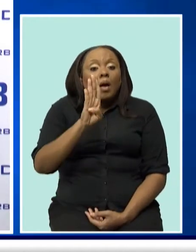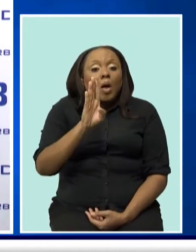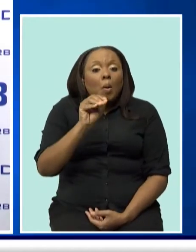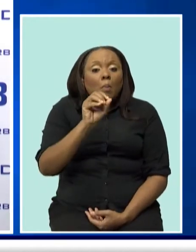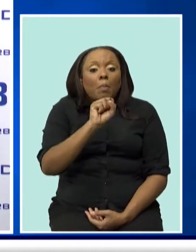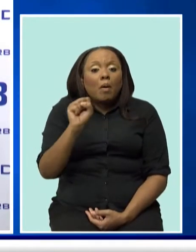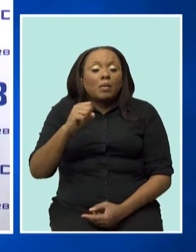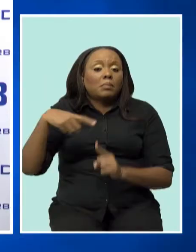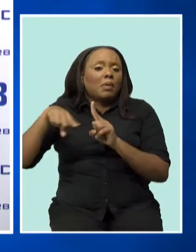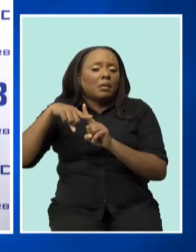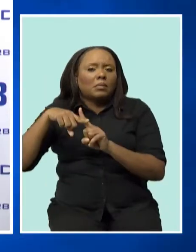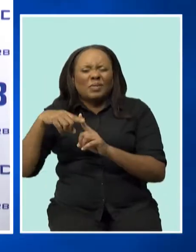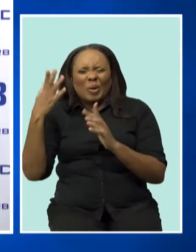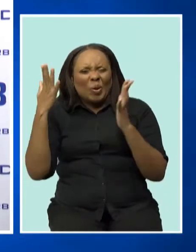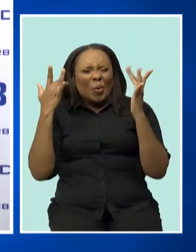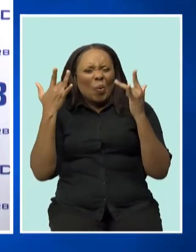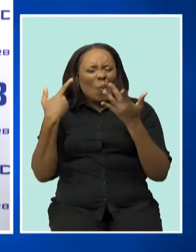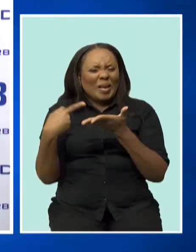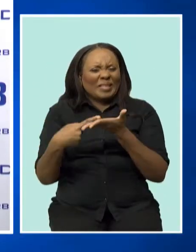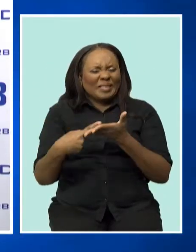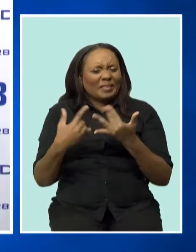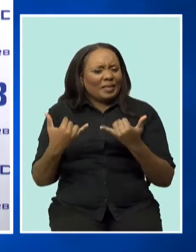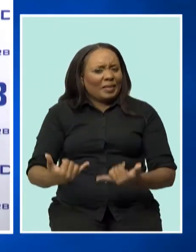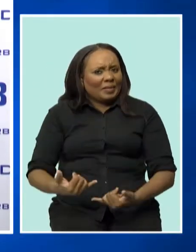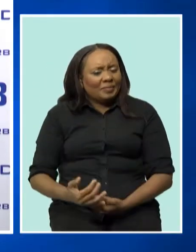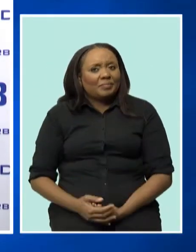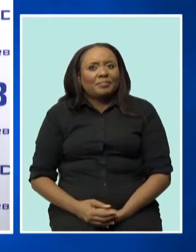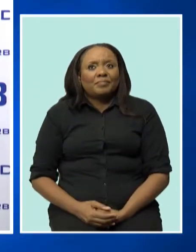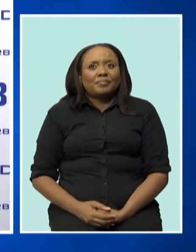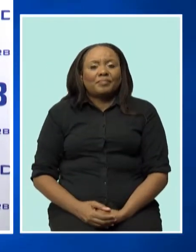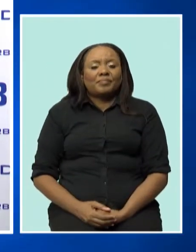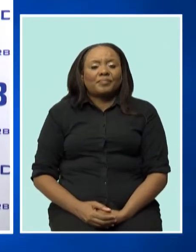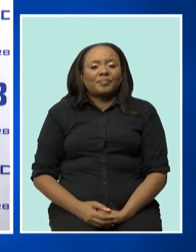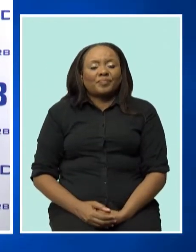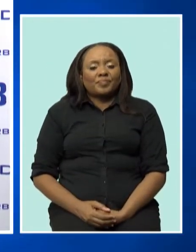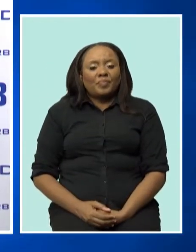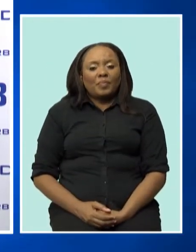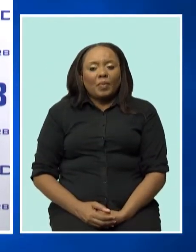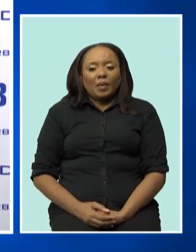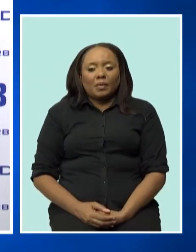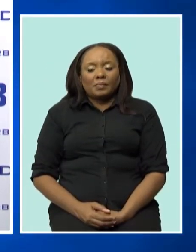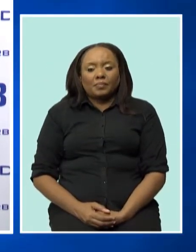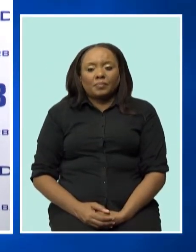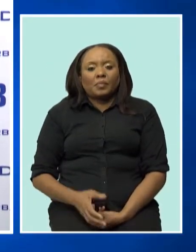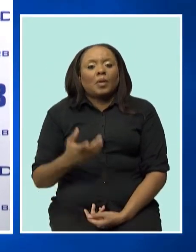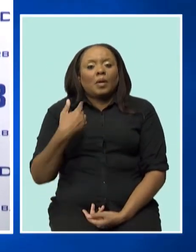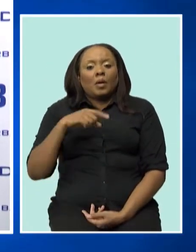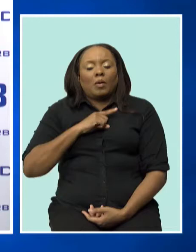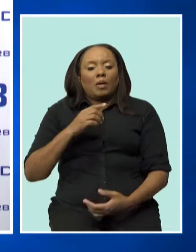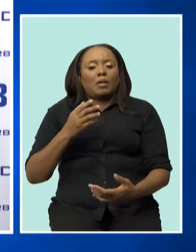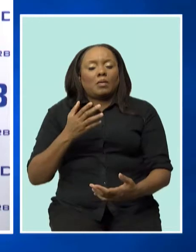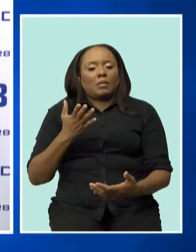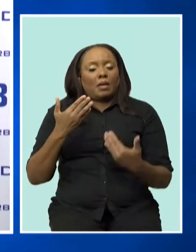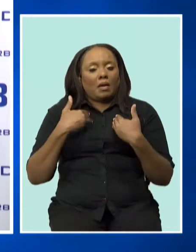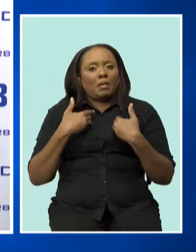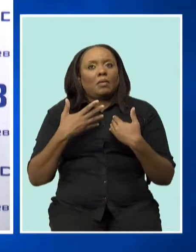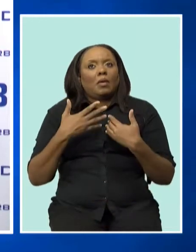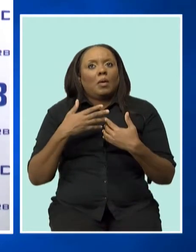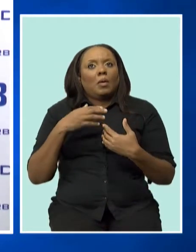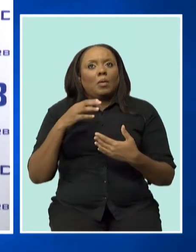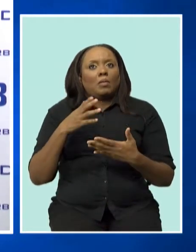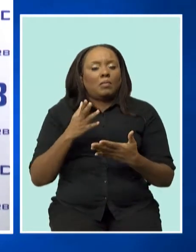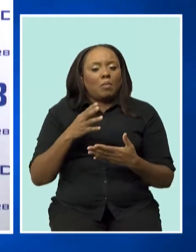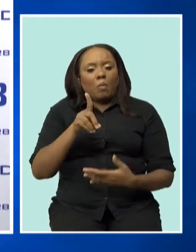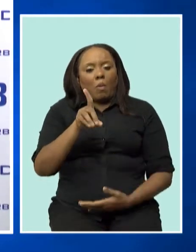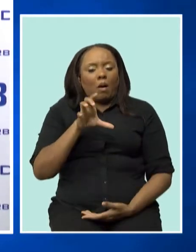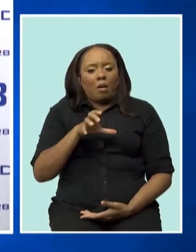press conference? First off, we thought you can see is quite a significant purchase. $100 million is nothing to shake your